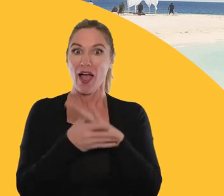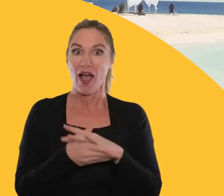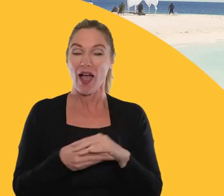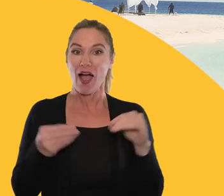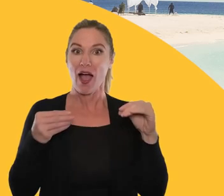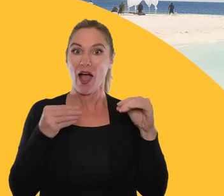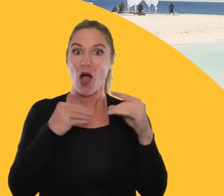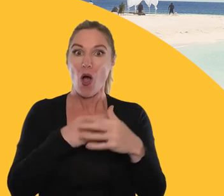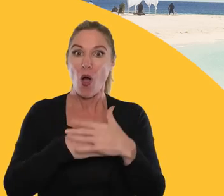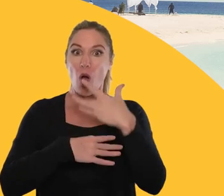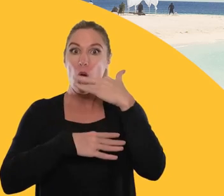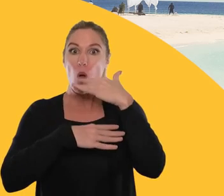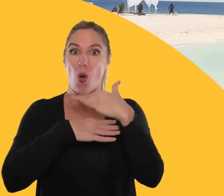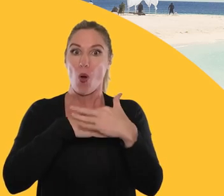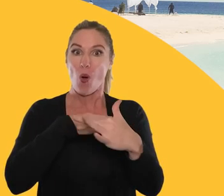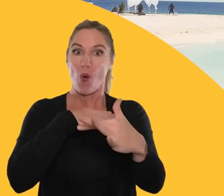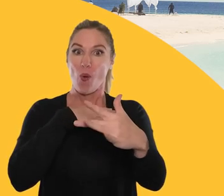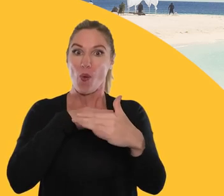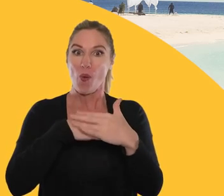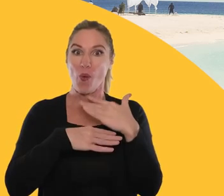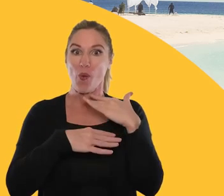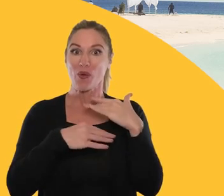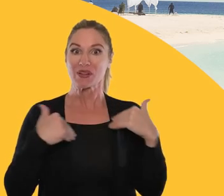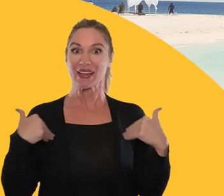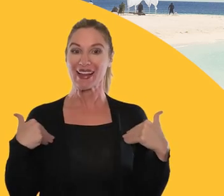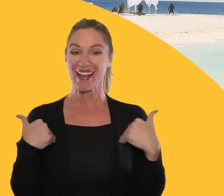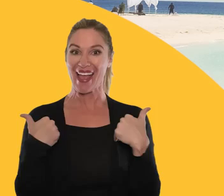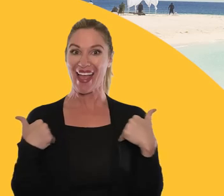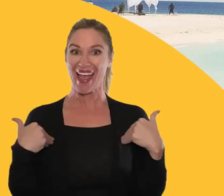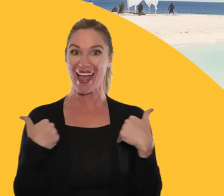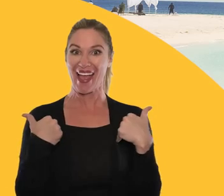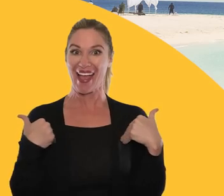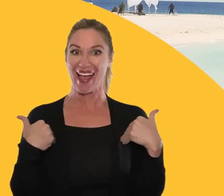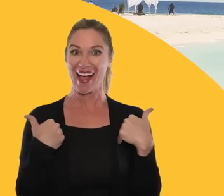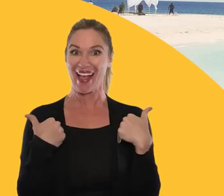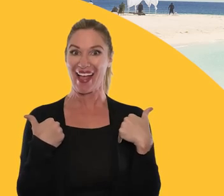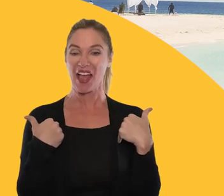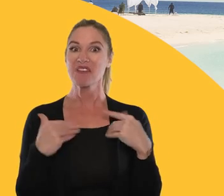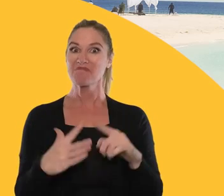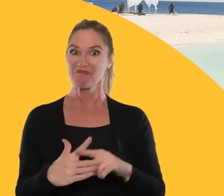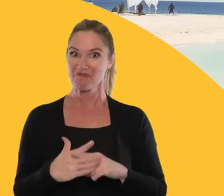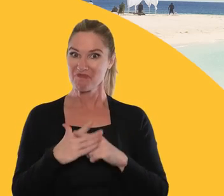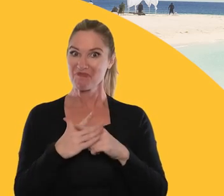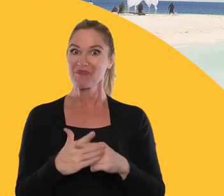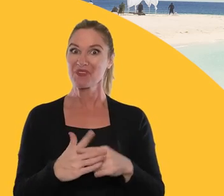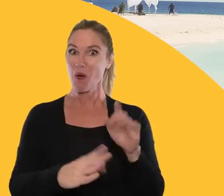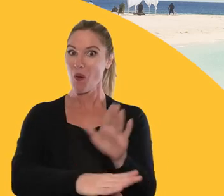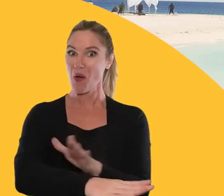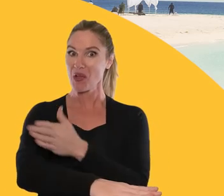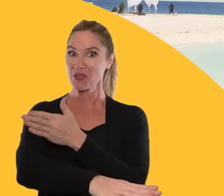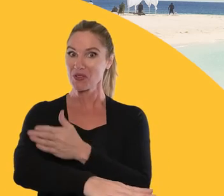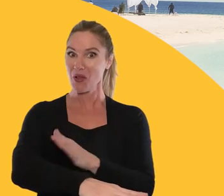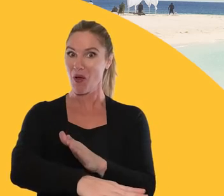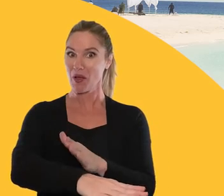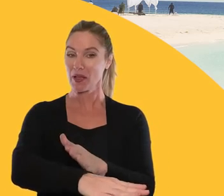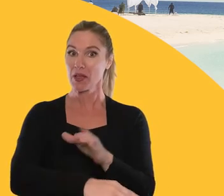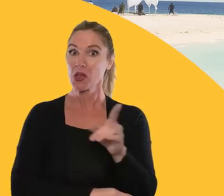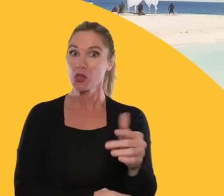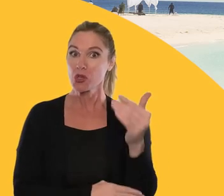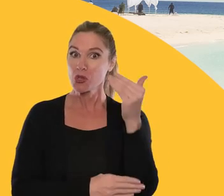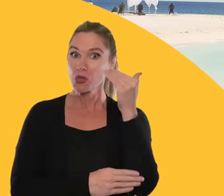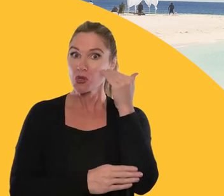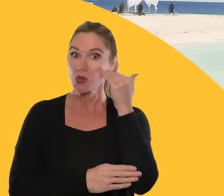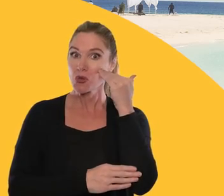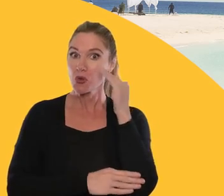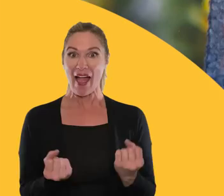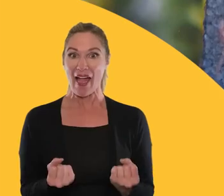about ocean animals. We're going to start off by singing a song. If you know the words,